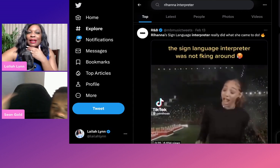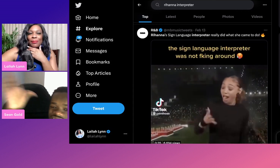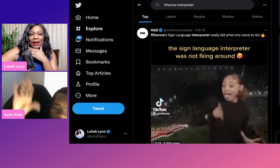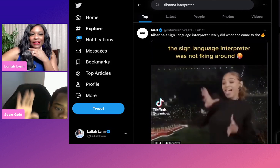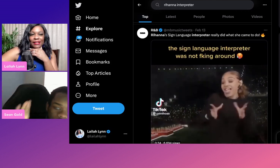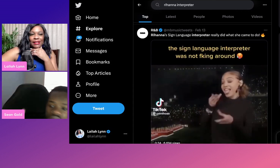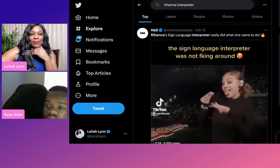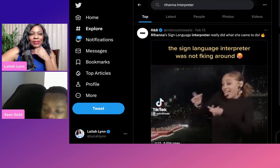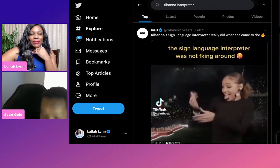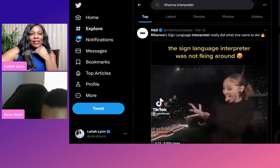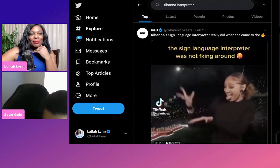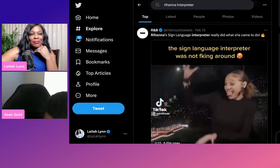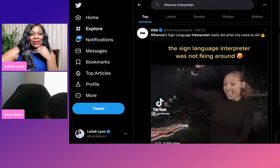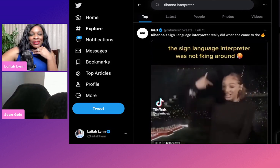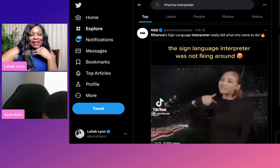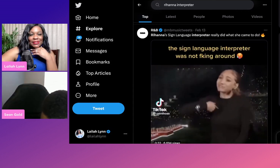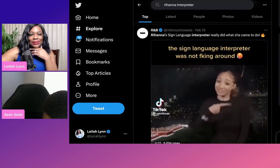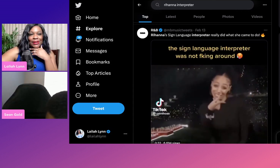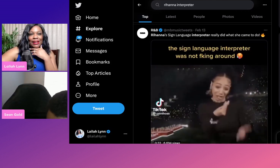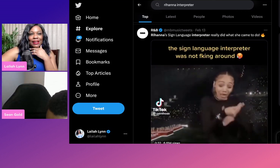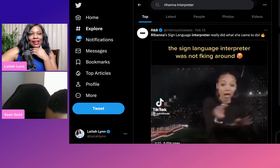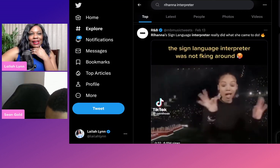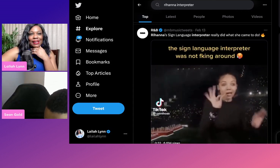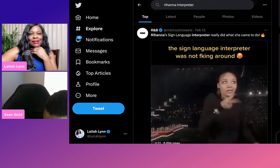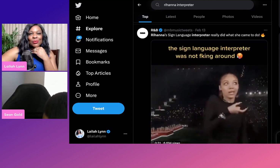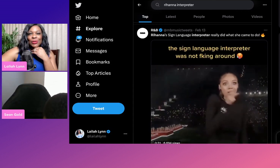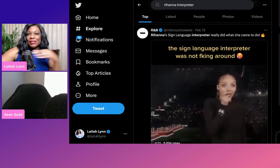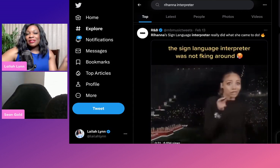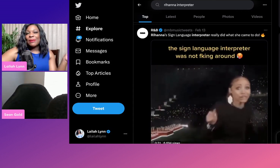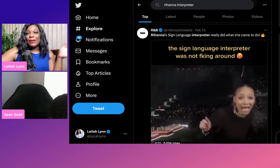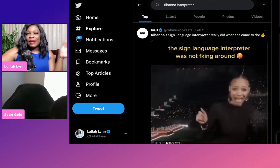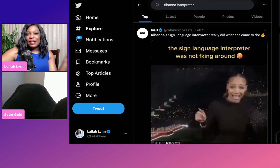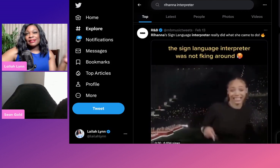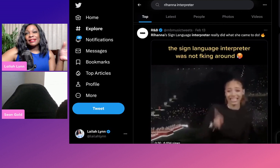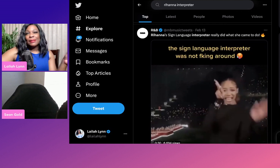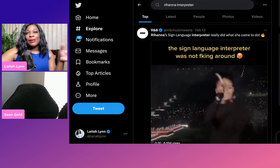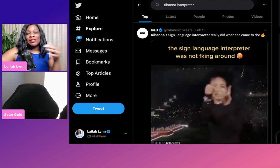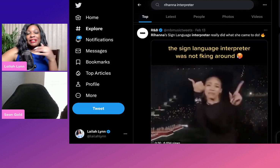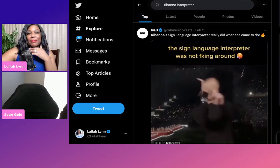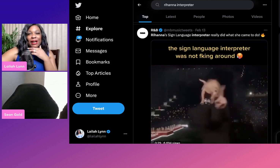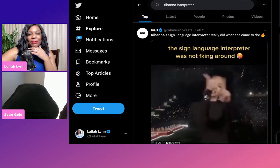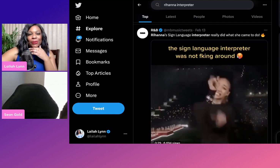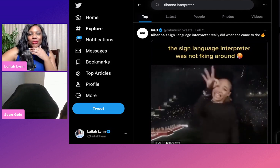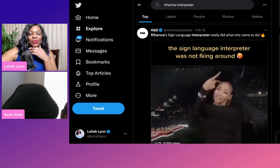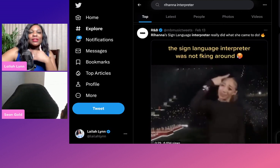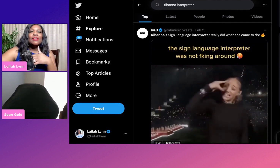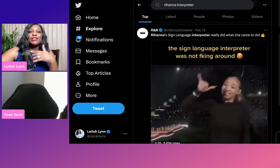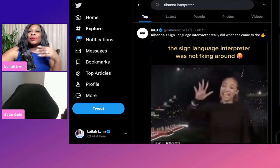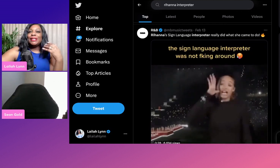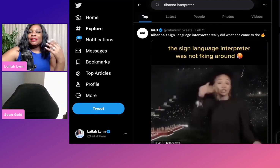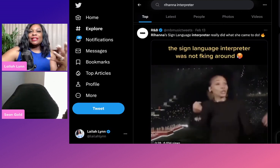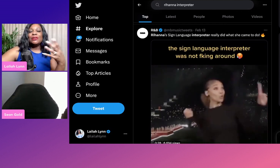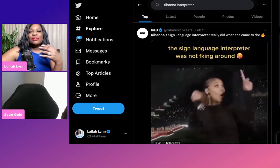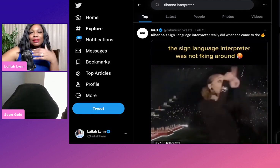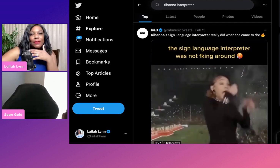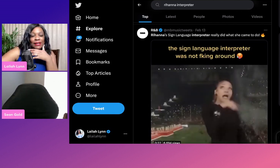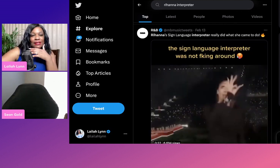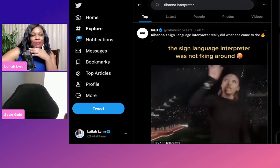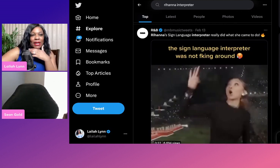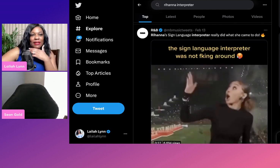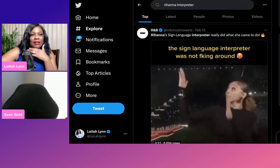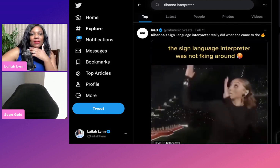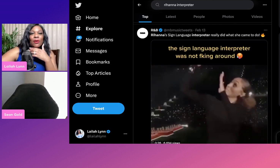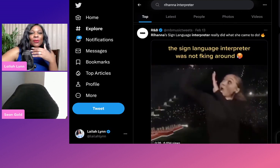did a podcast episode that premiered yesterday, and we talked about accessibility in pop culture. So he's here to give